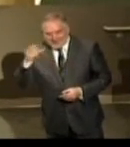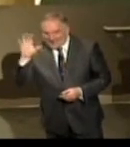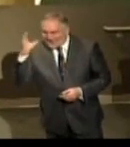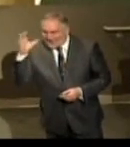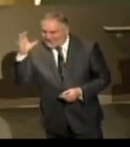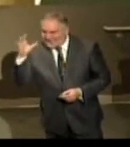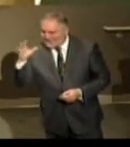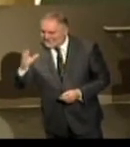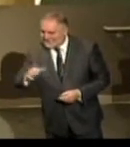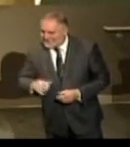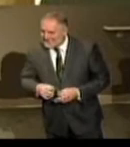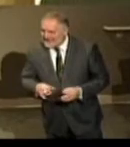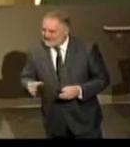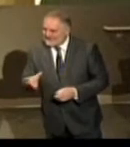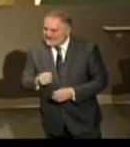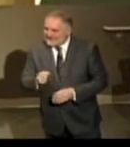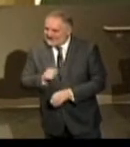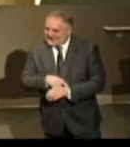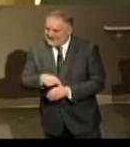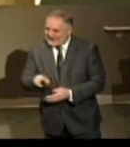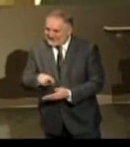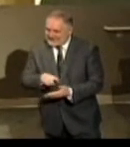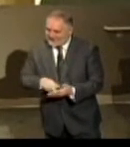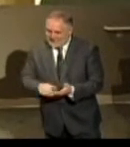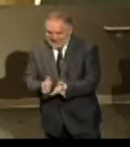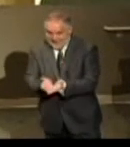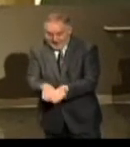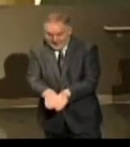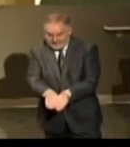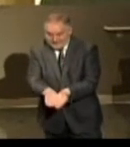God, if I take time to read the manual,